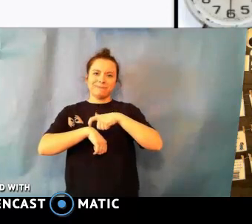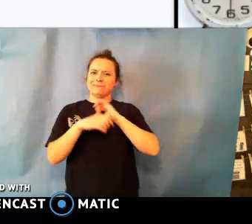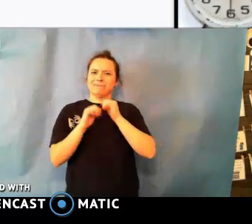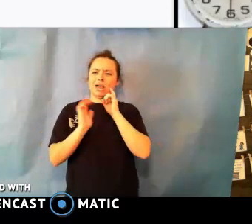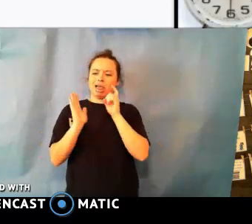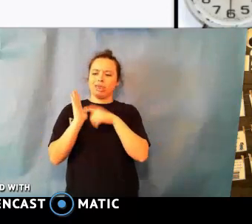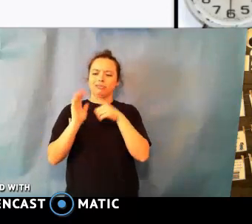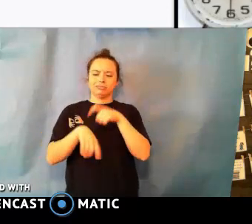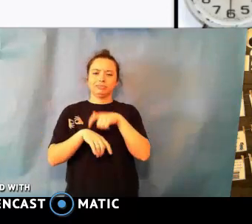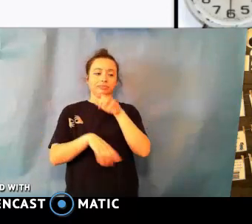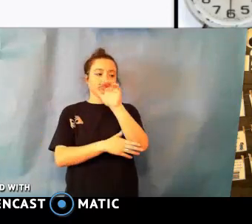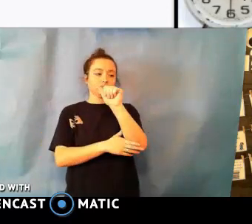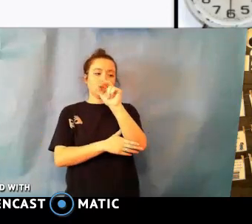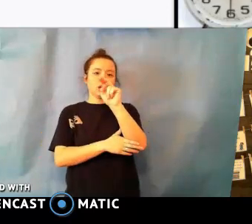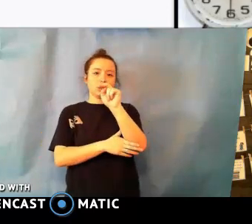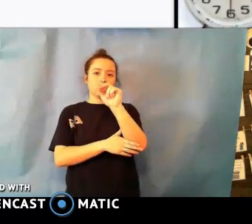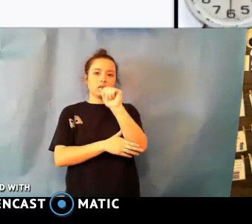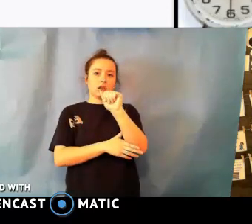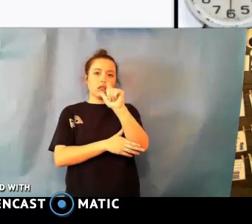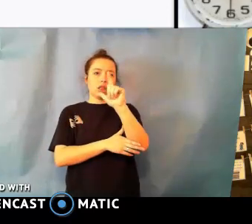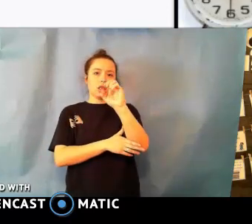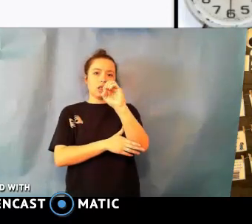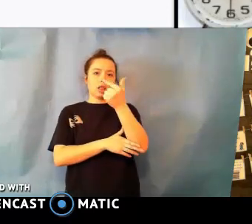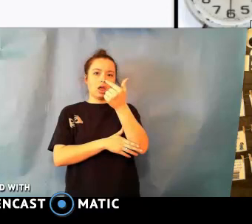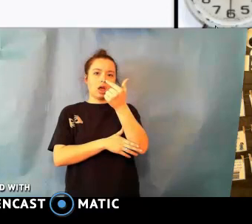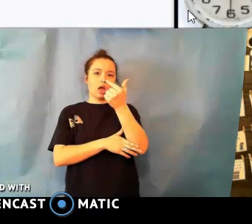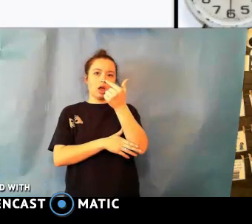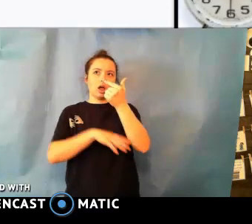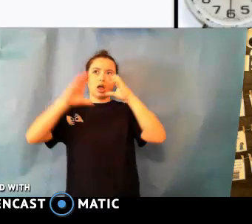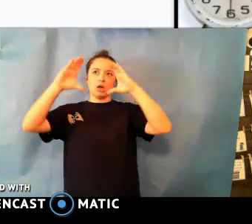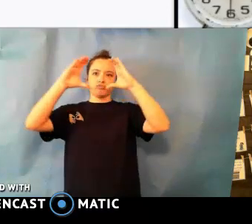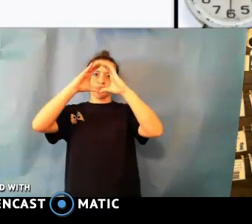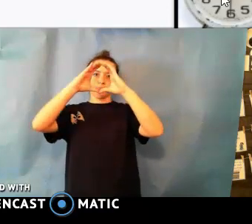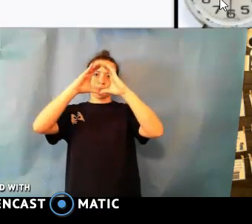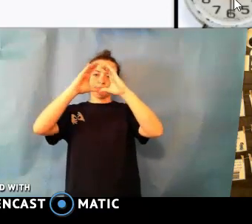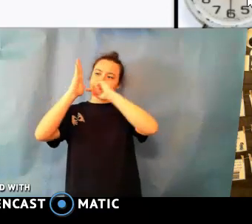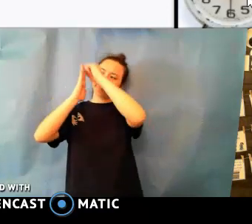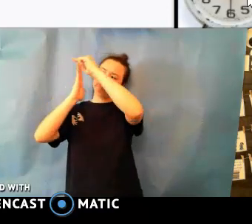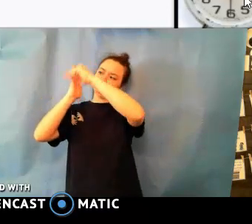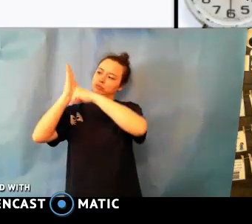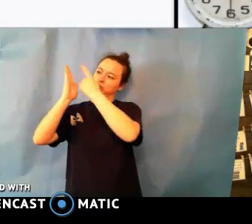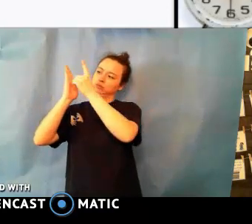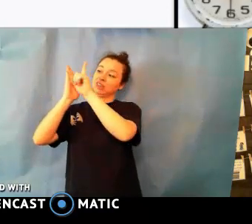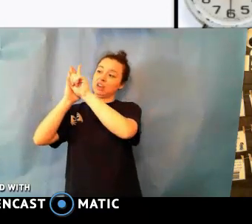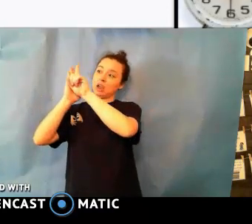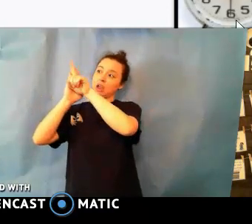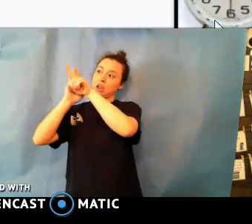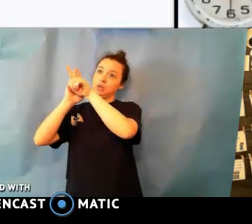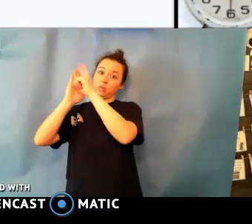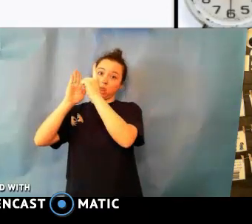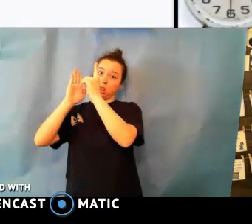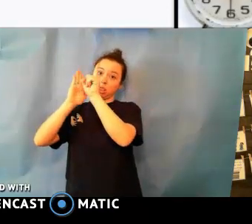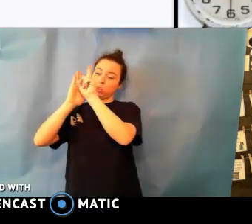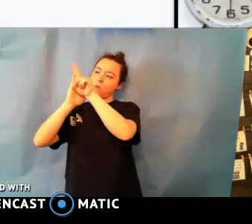time. Analog clocks always have the numbers all the way around. And they have hands that move around